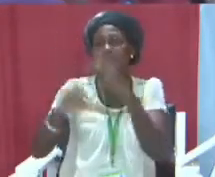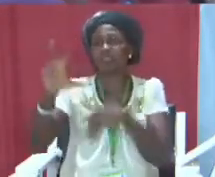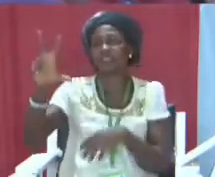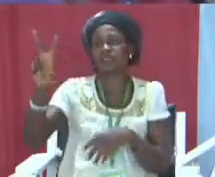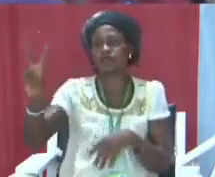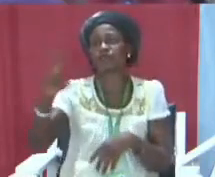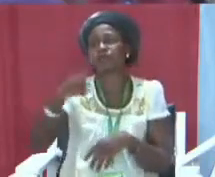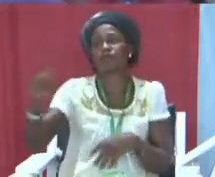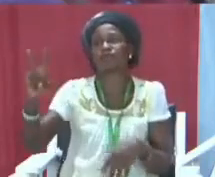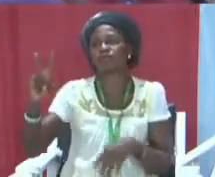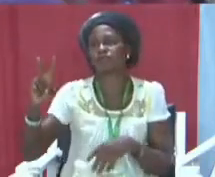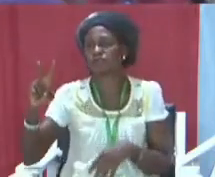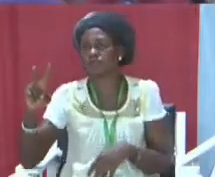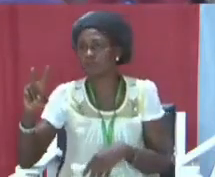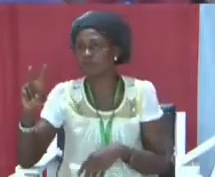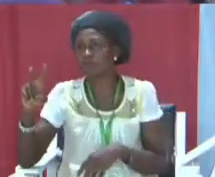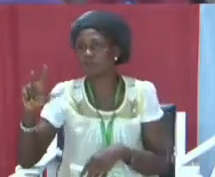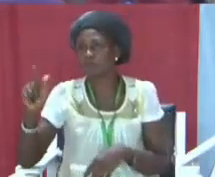to